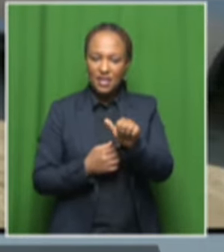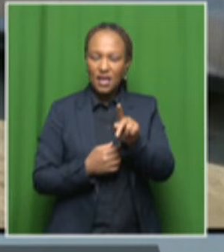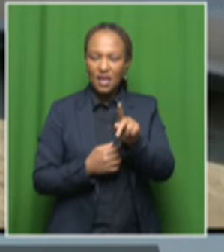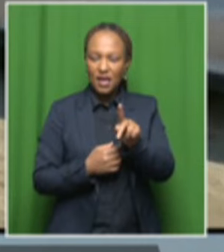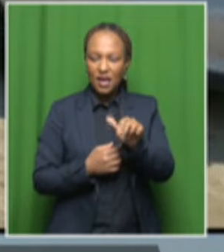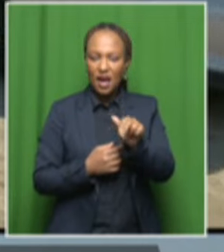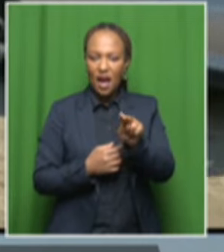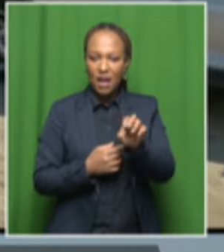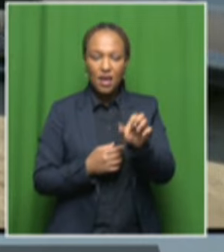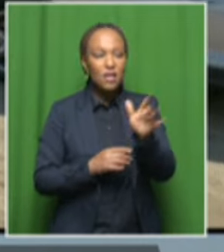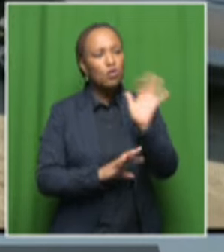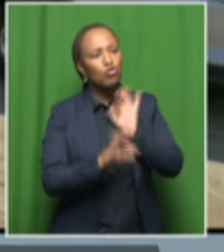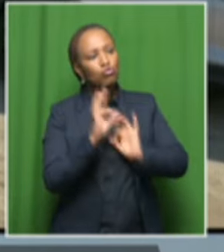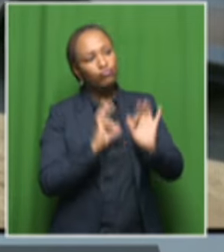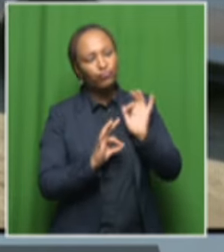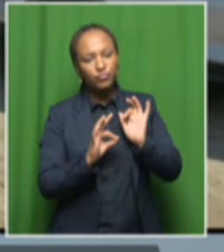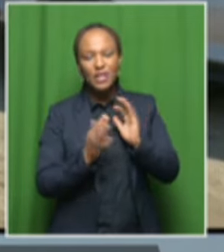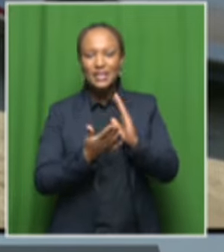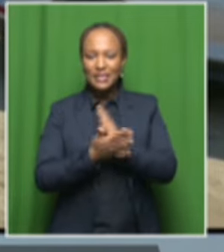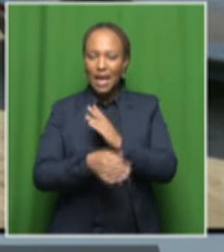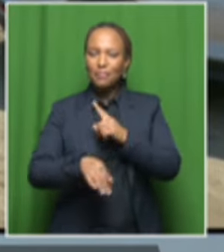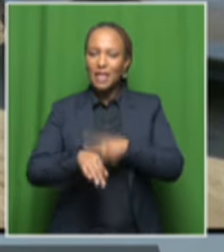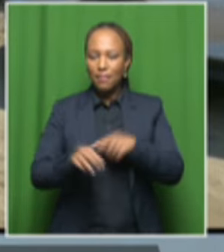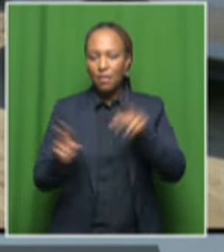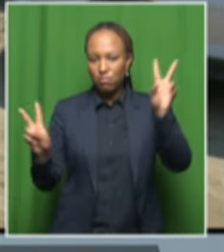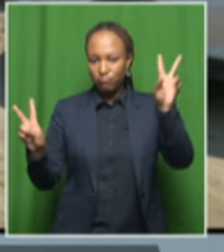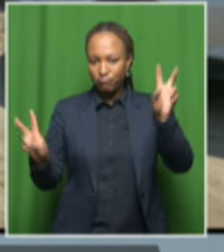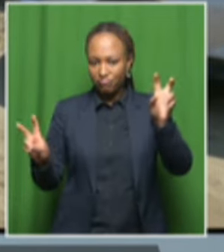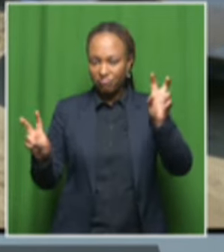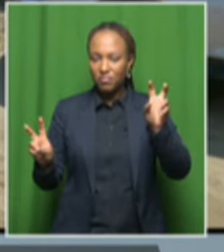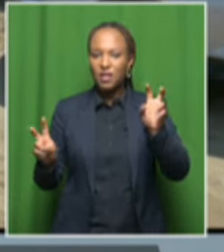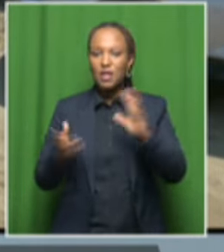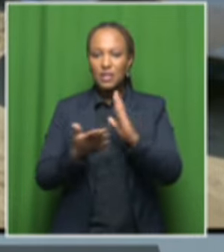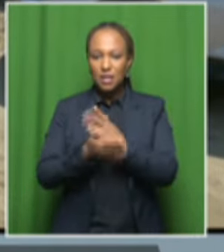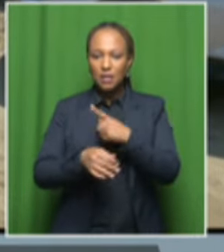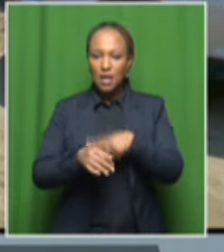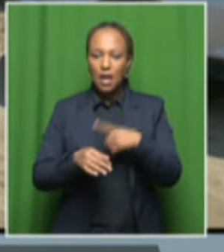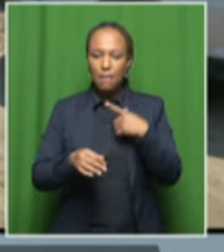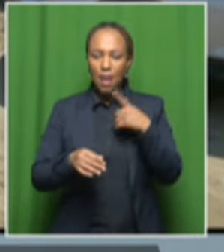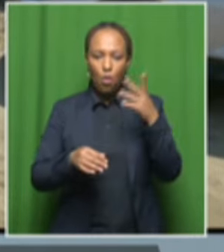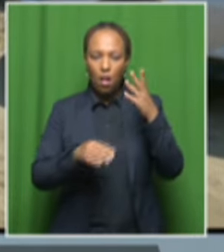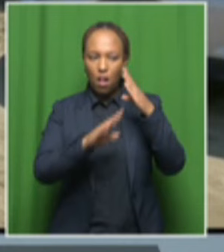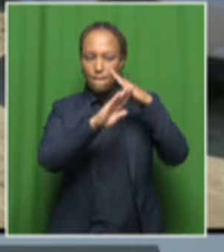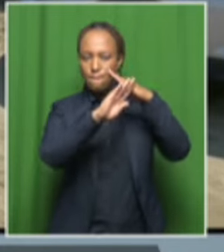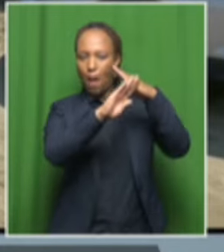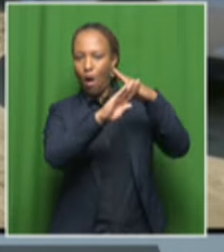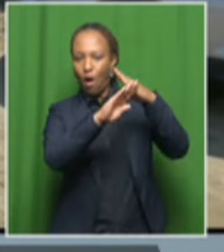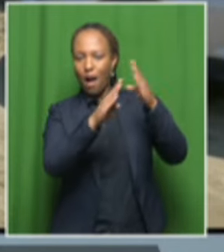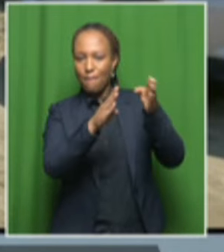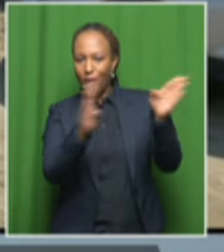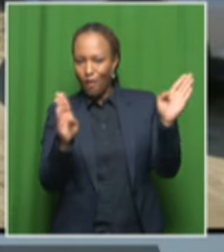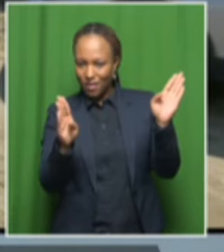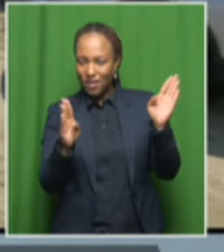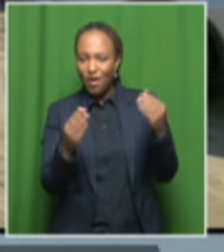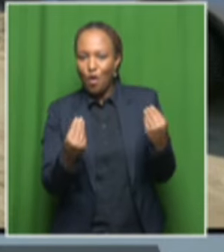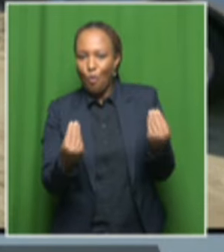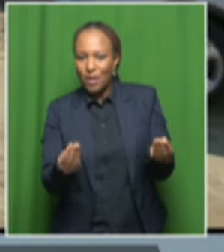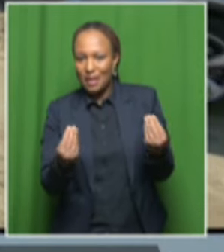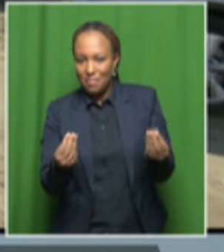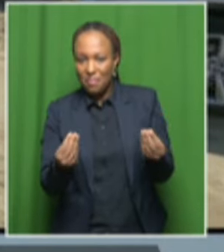me that sometimes, and I quote, "Sometimes I would block and unblock him on WhatsApp whenever we